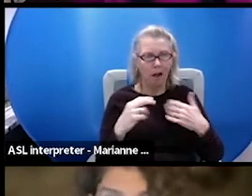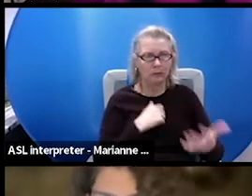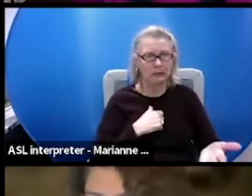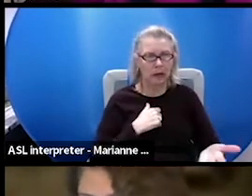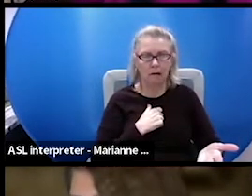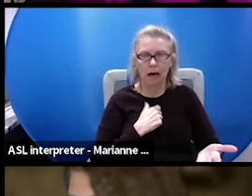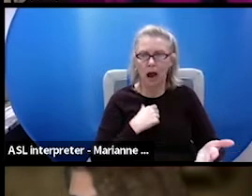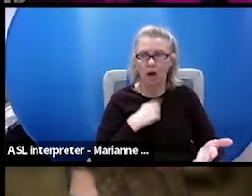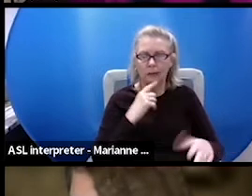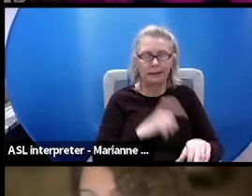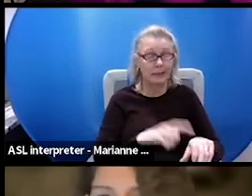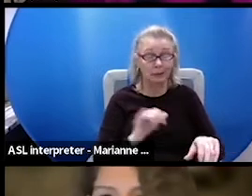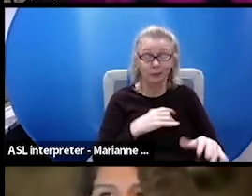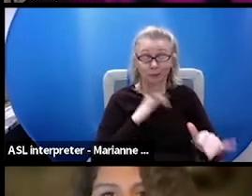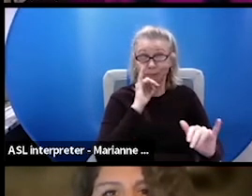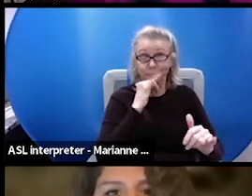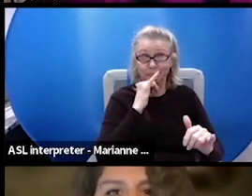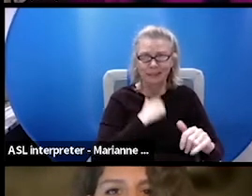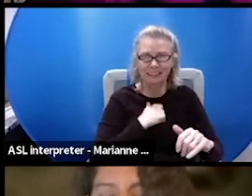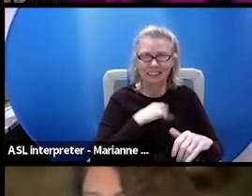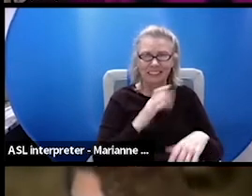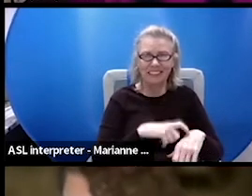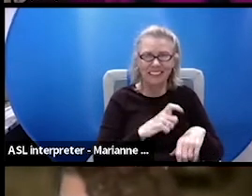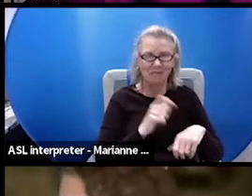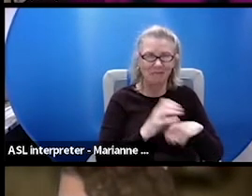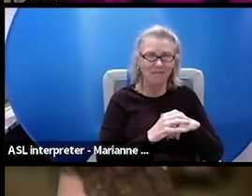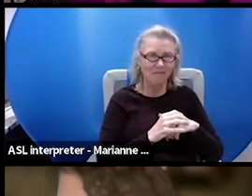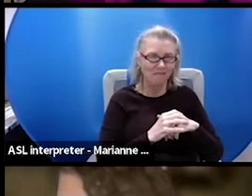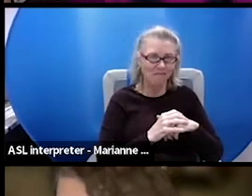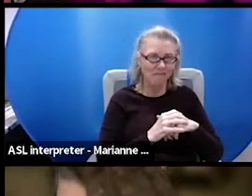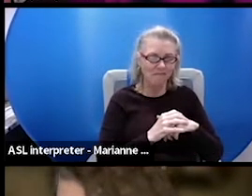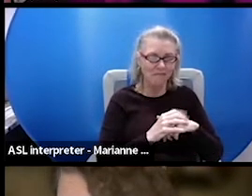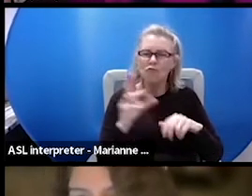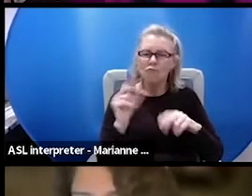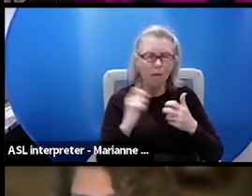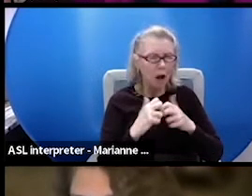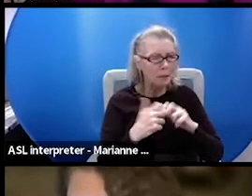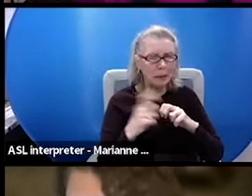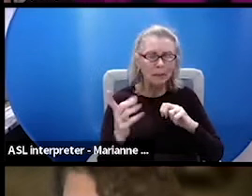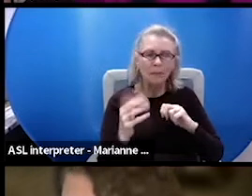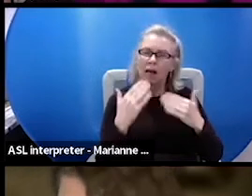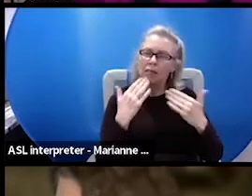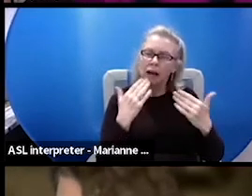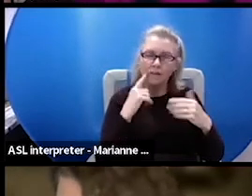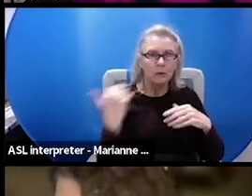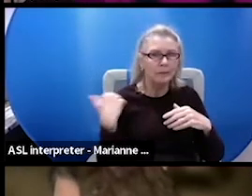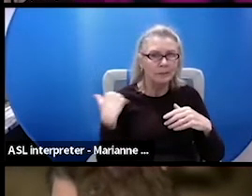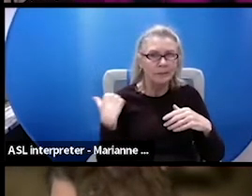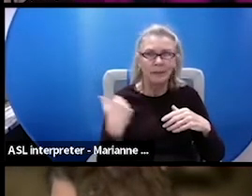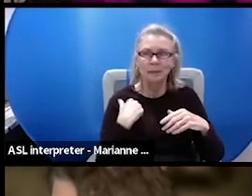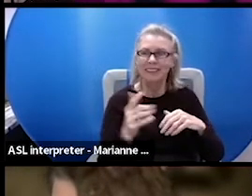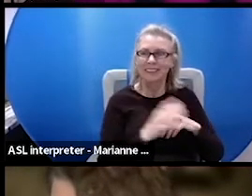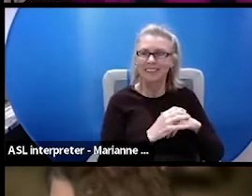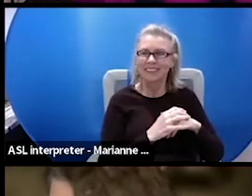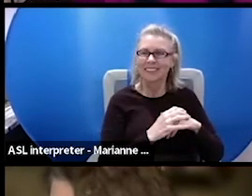I was timing it too, but I could be off. No problem. Yeah, thank you for reminding me. No,